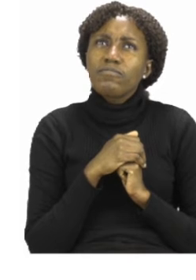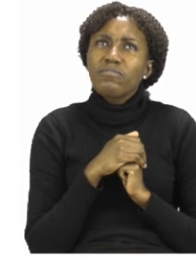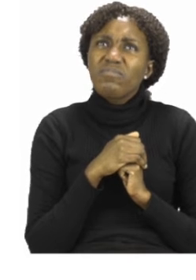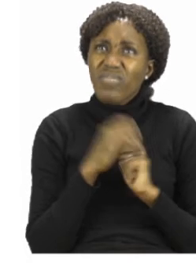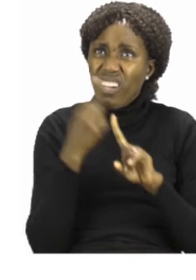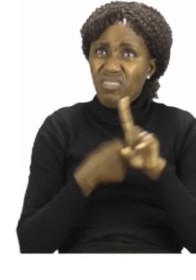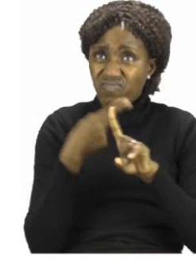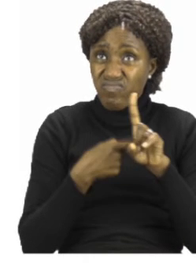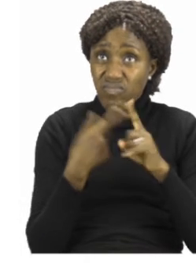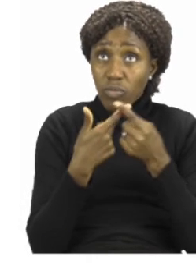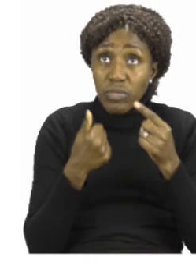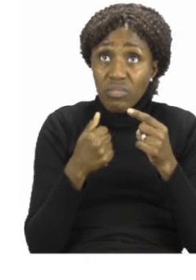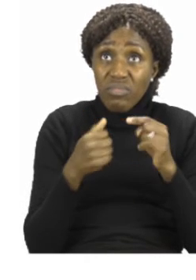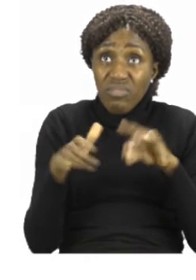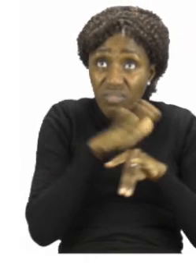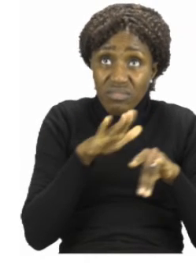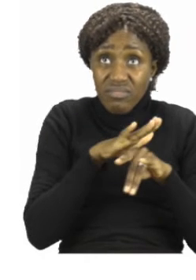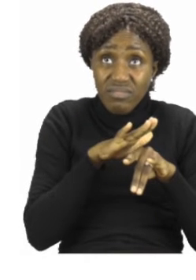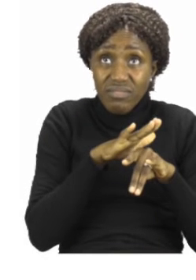come from an animal?